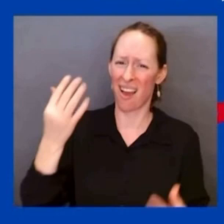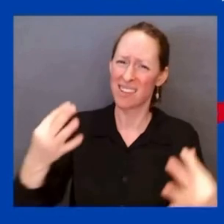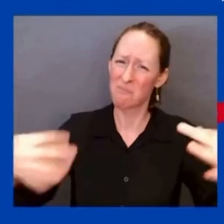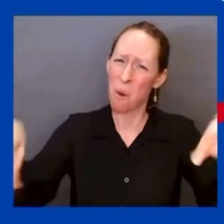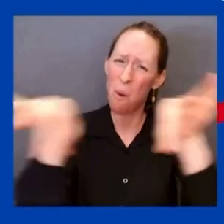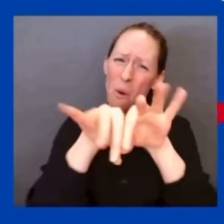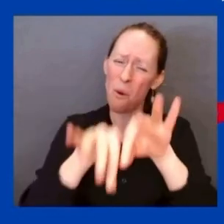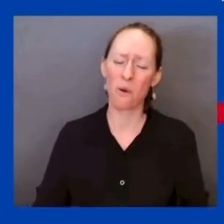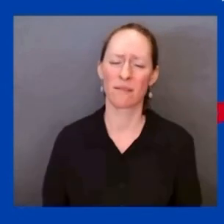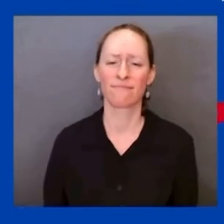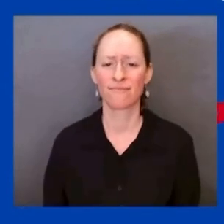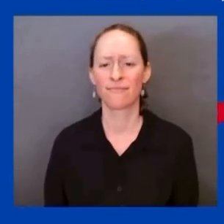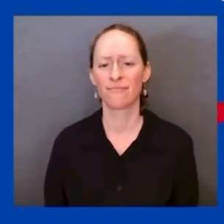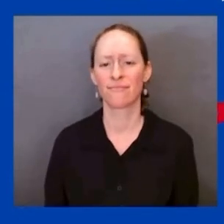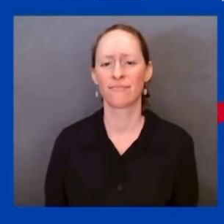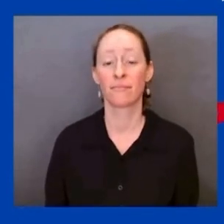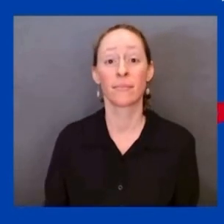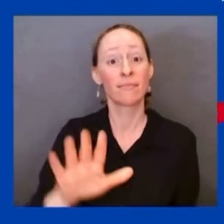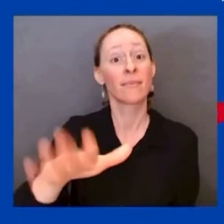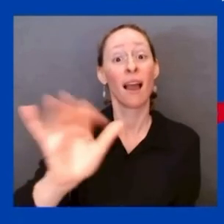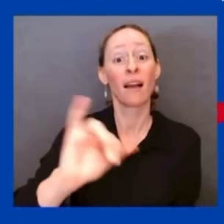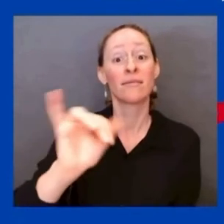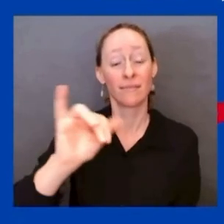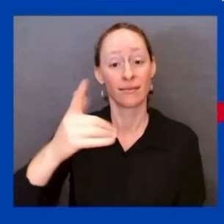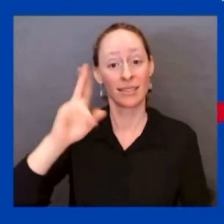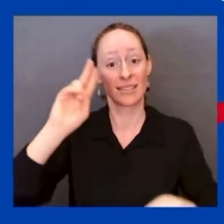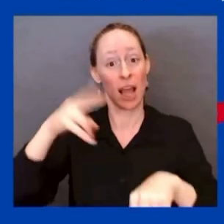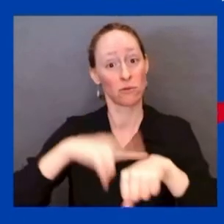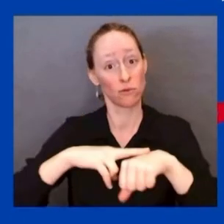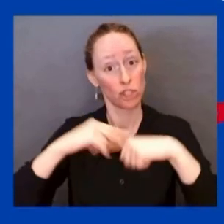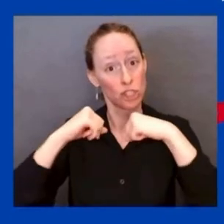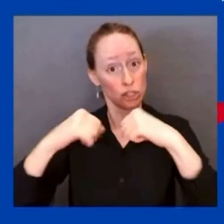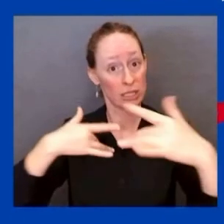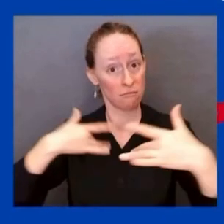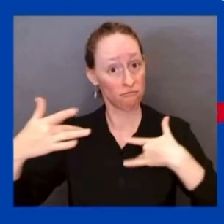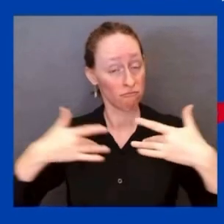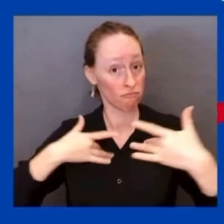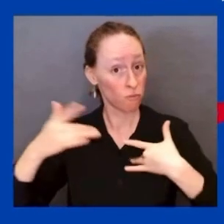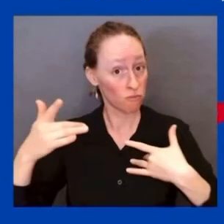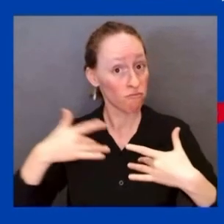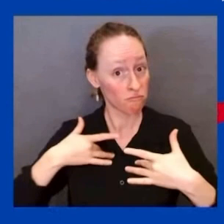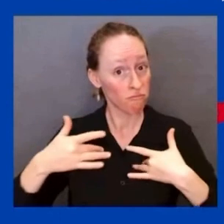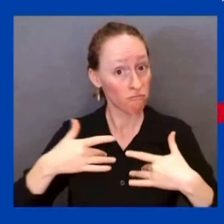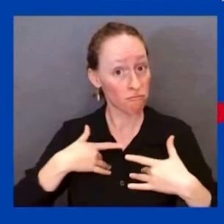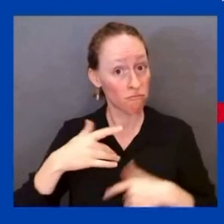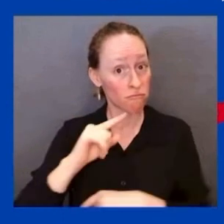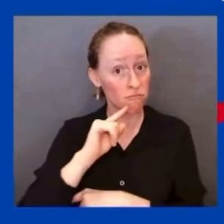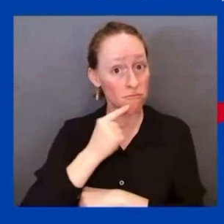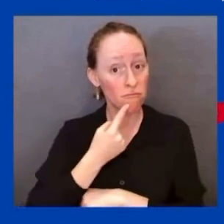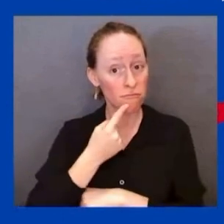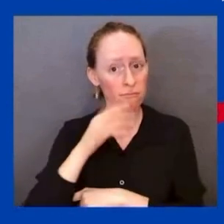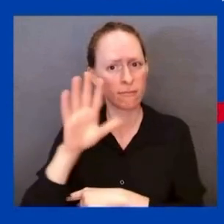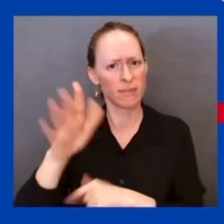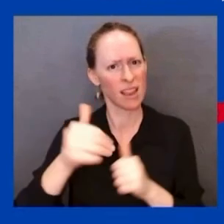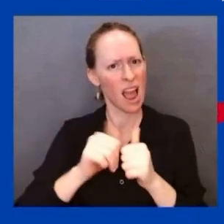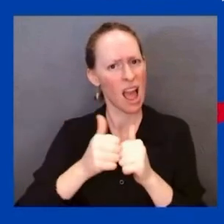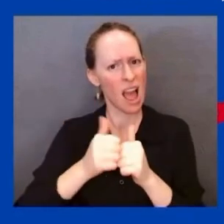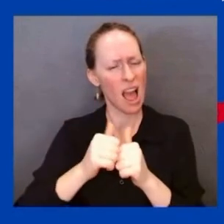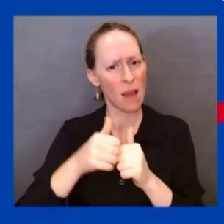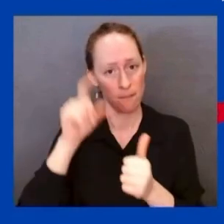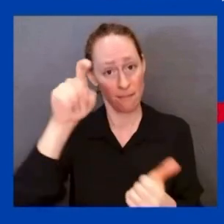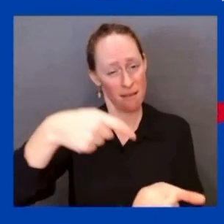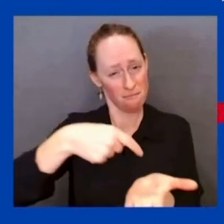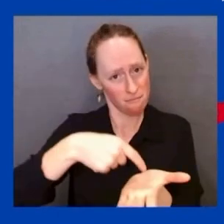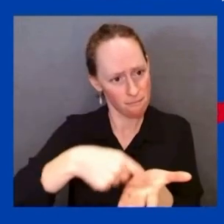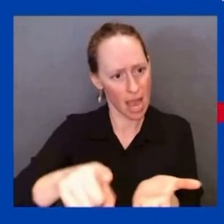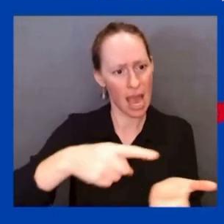issue. It starts with paying teachers and educators what they're worth. We're making it easier for teachers to... You got